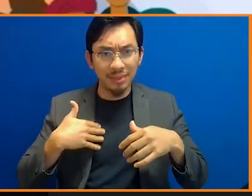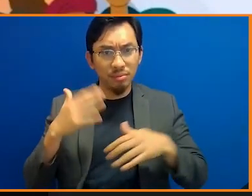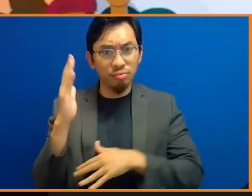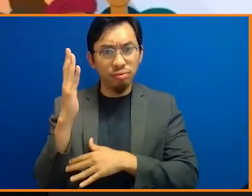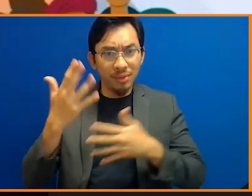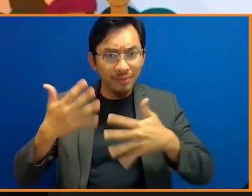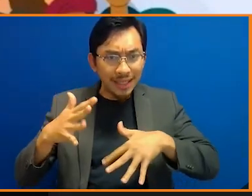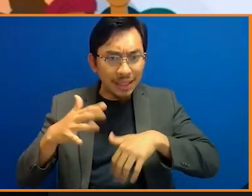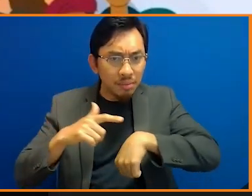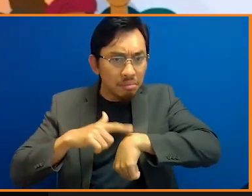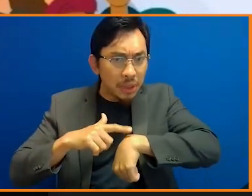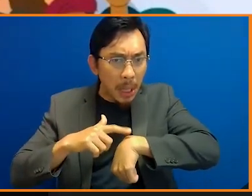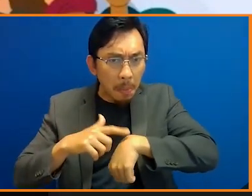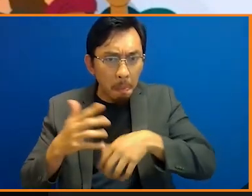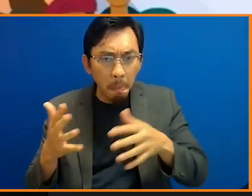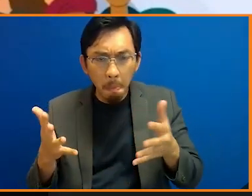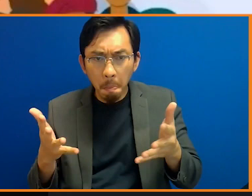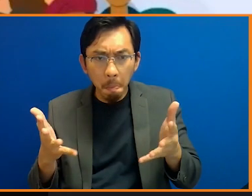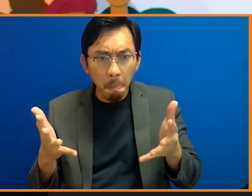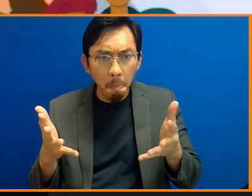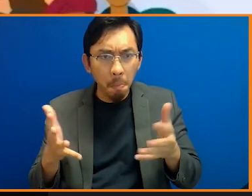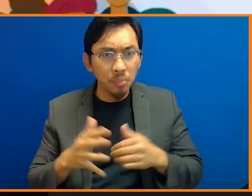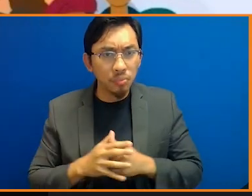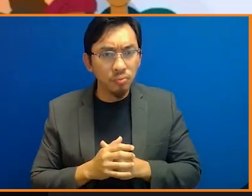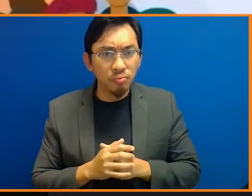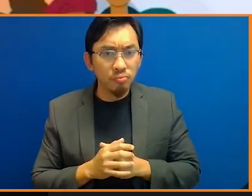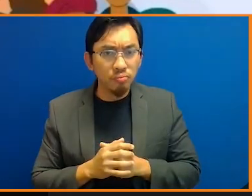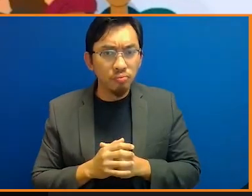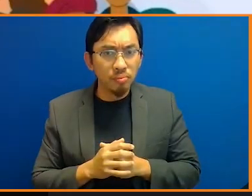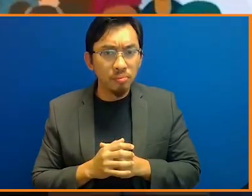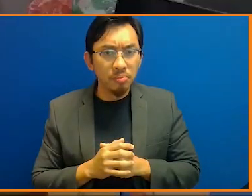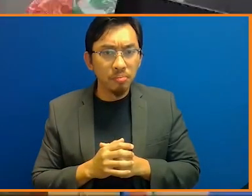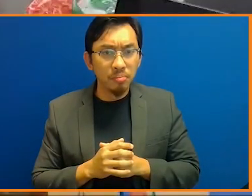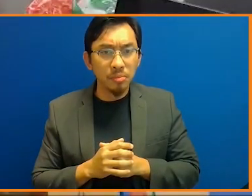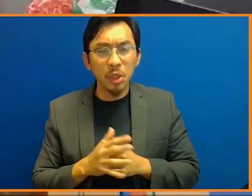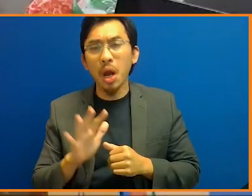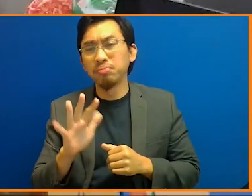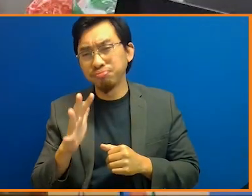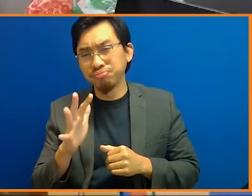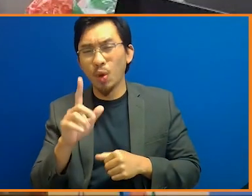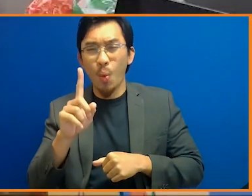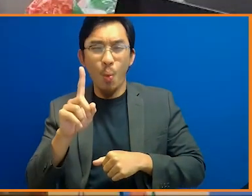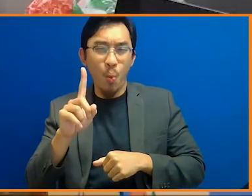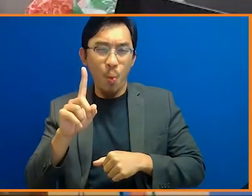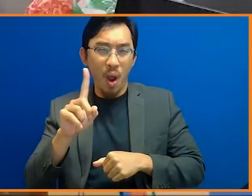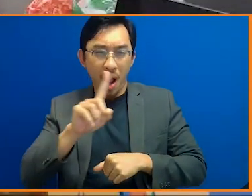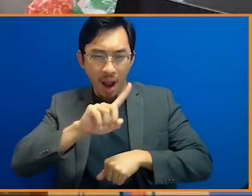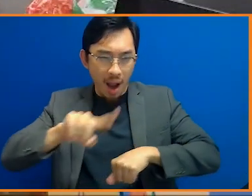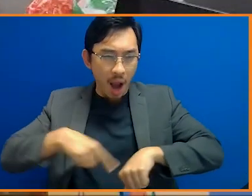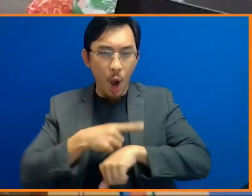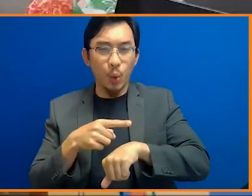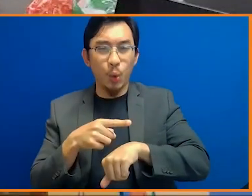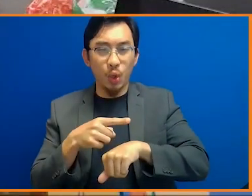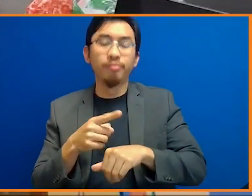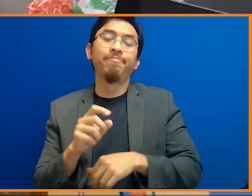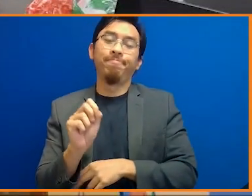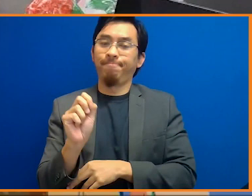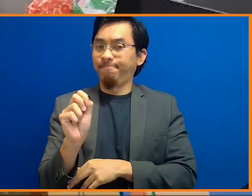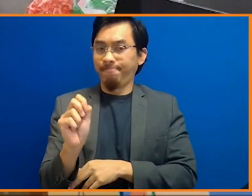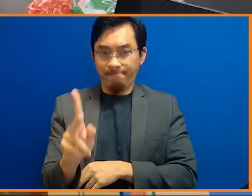What time shall I finish? One. So we keep You the have, schedule. you have about an